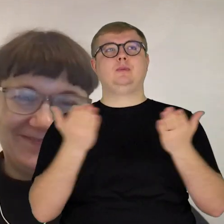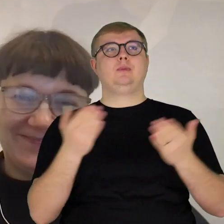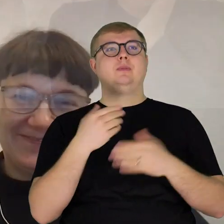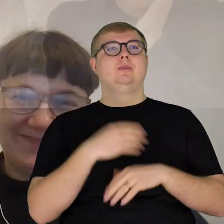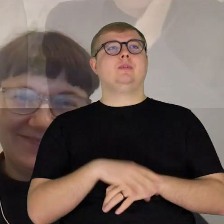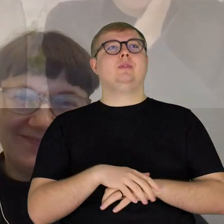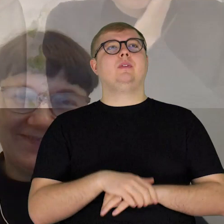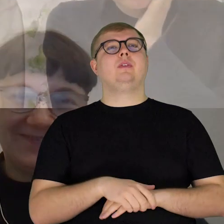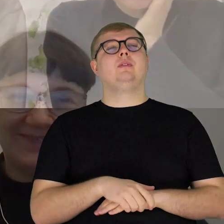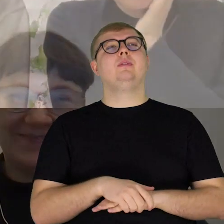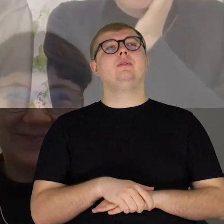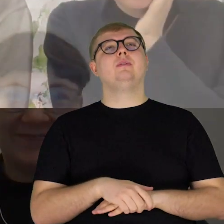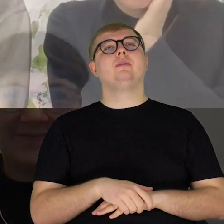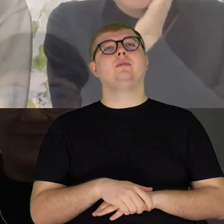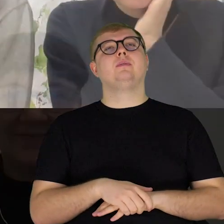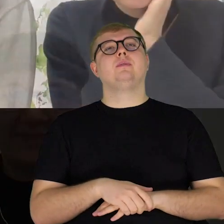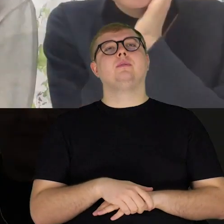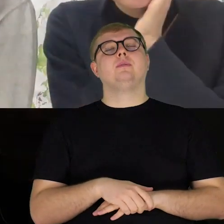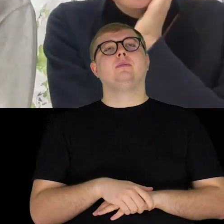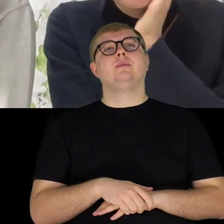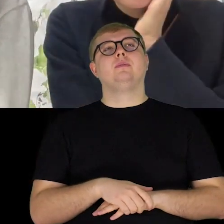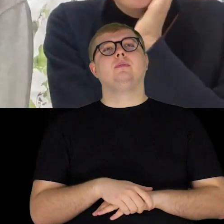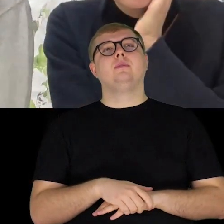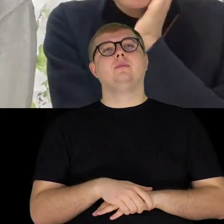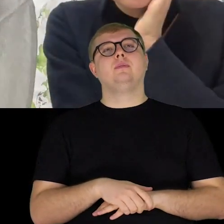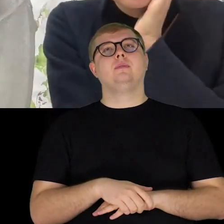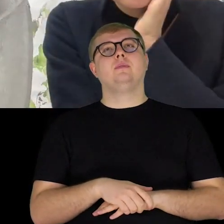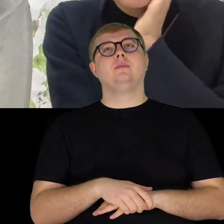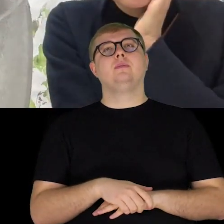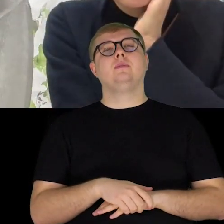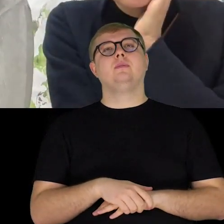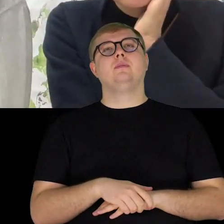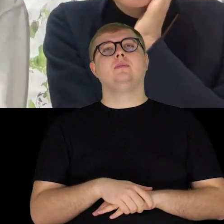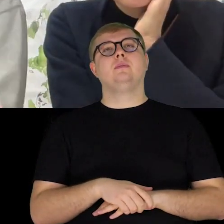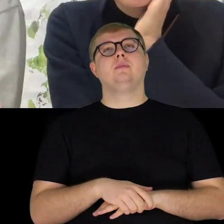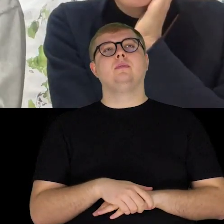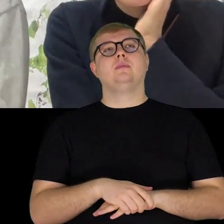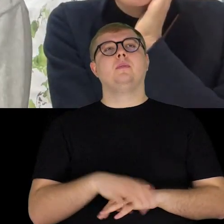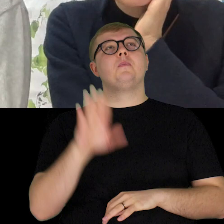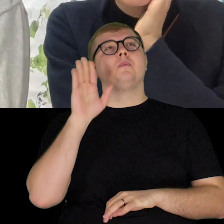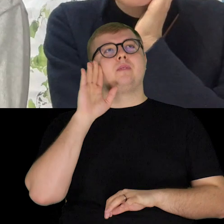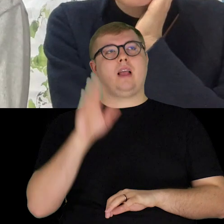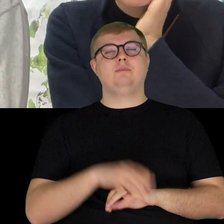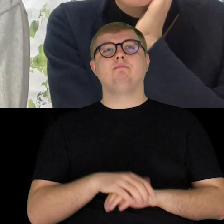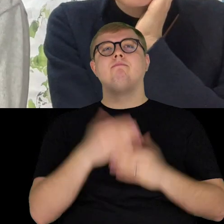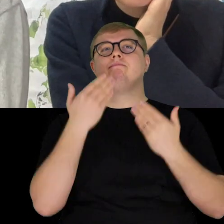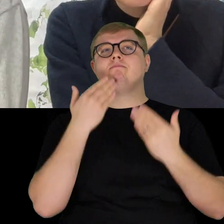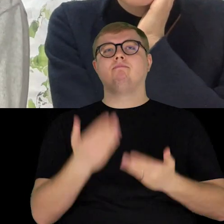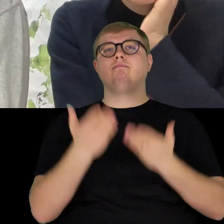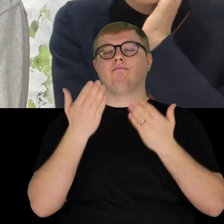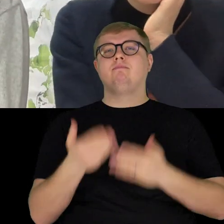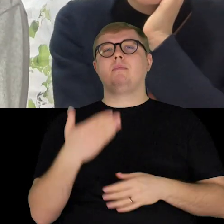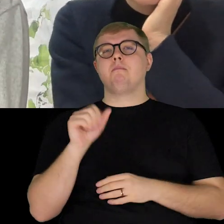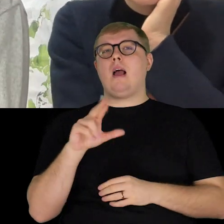Hi, and yeah, thank you, Marlene, for the introductions to the three of